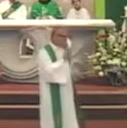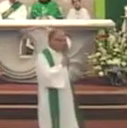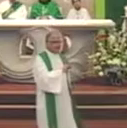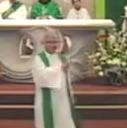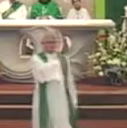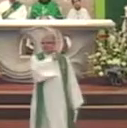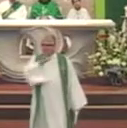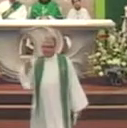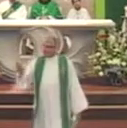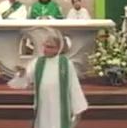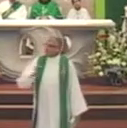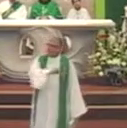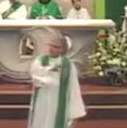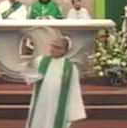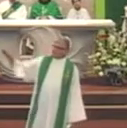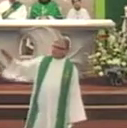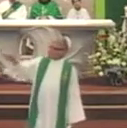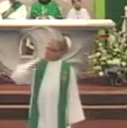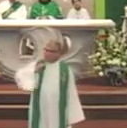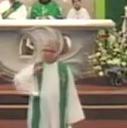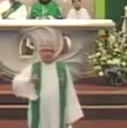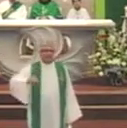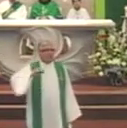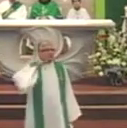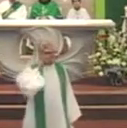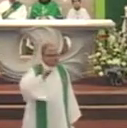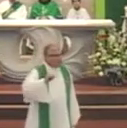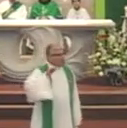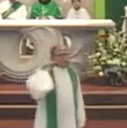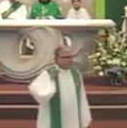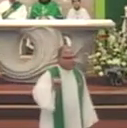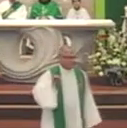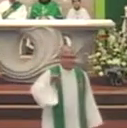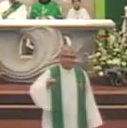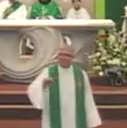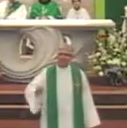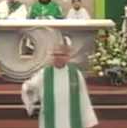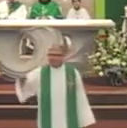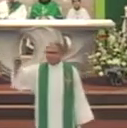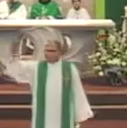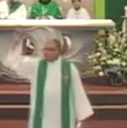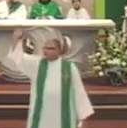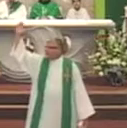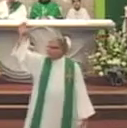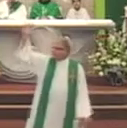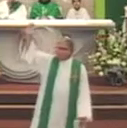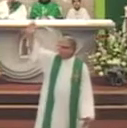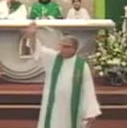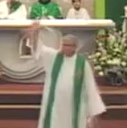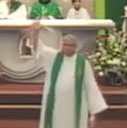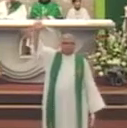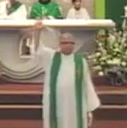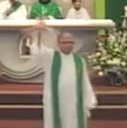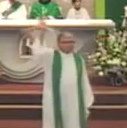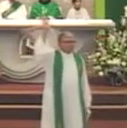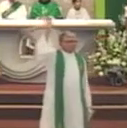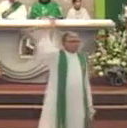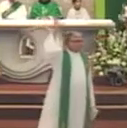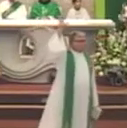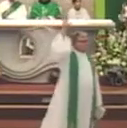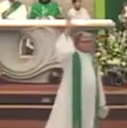you have never, for any reason whatsoever, been to Christ the King Seminary? Please raise your hand. Never been